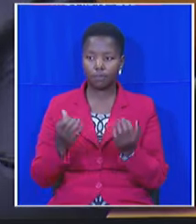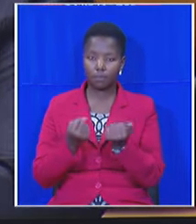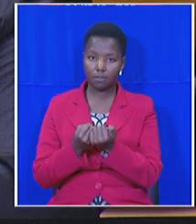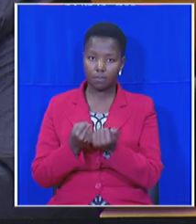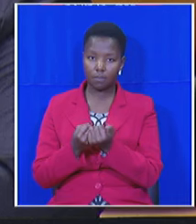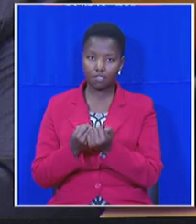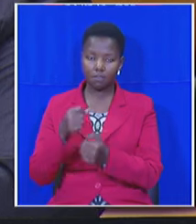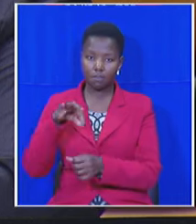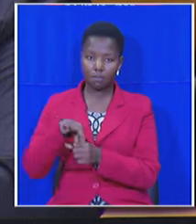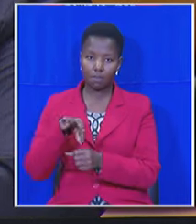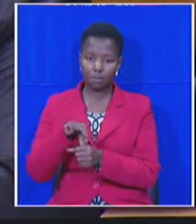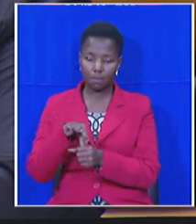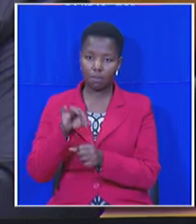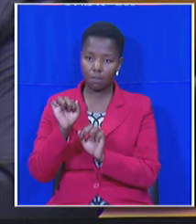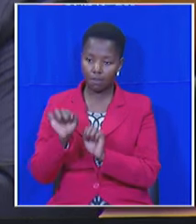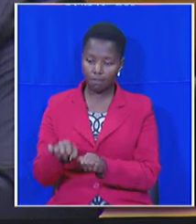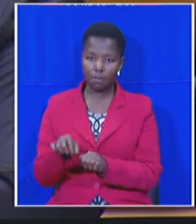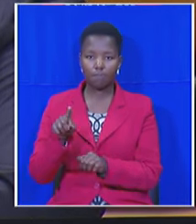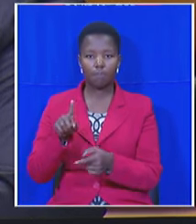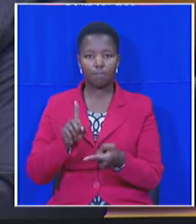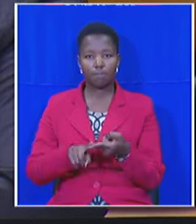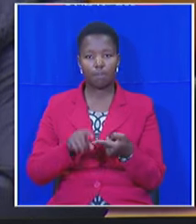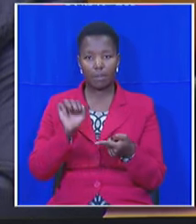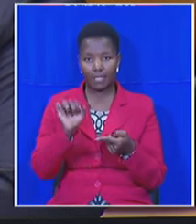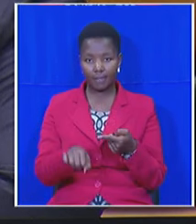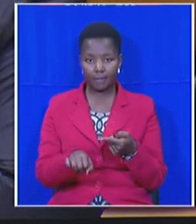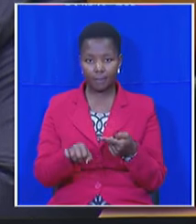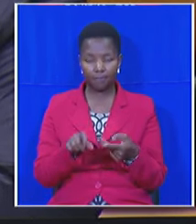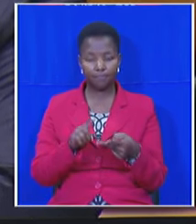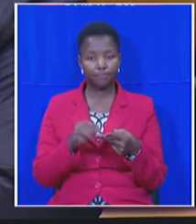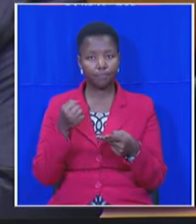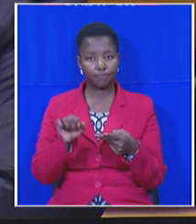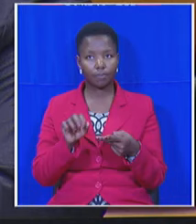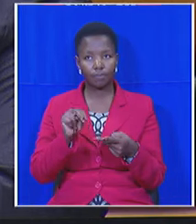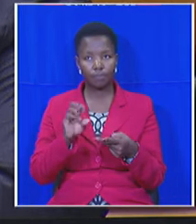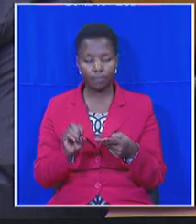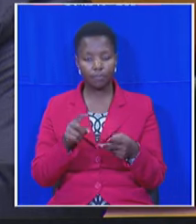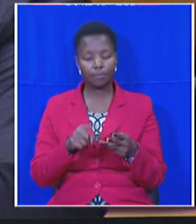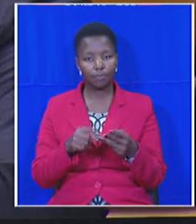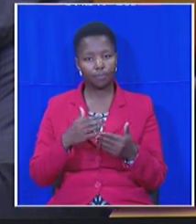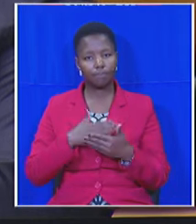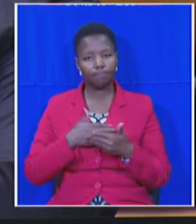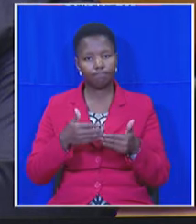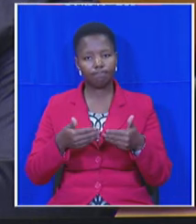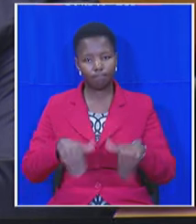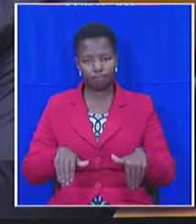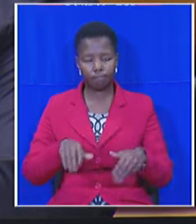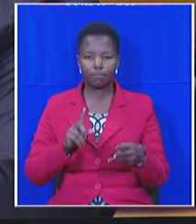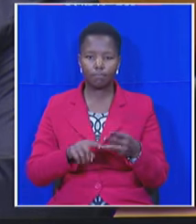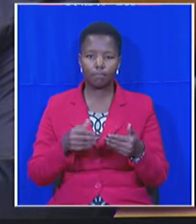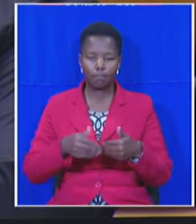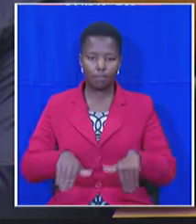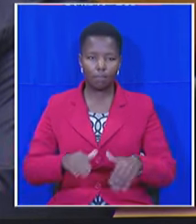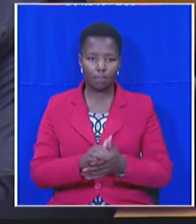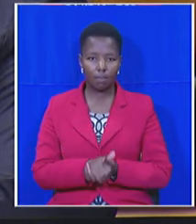vote being agreed to should press the yes button, and those against no, and those who wish to abstain should press the